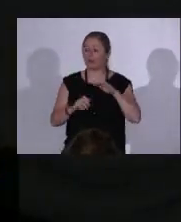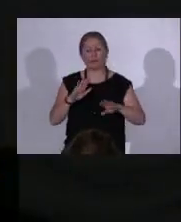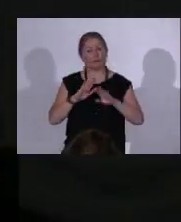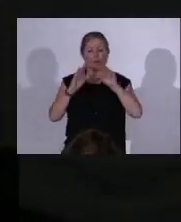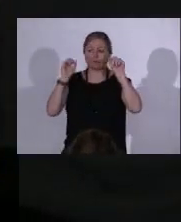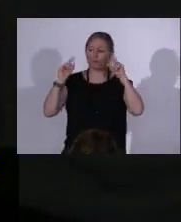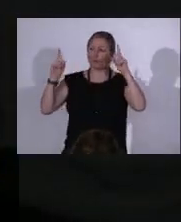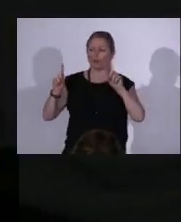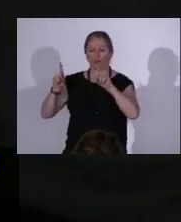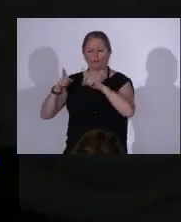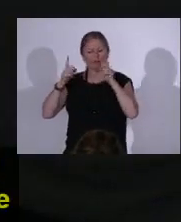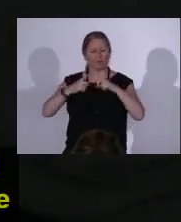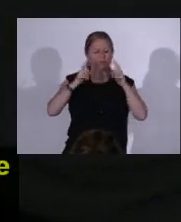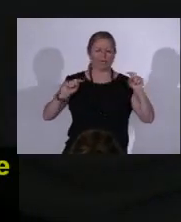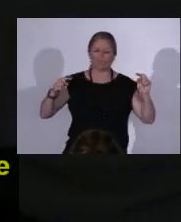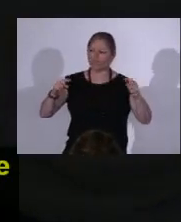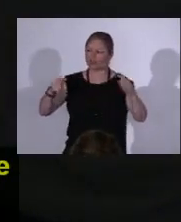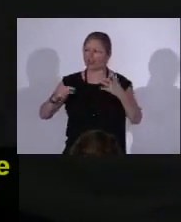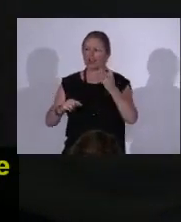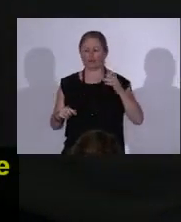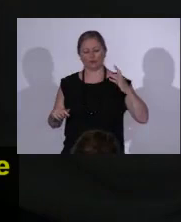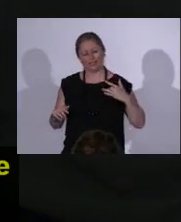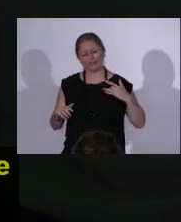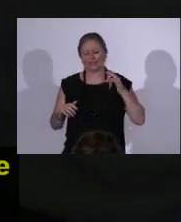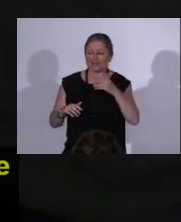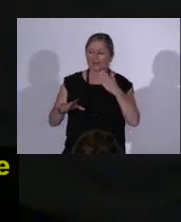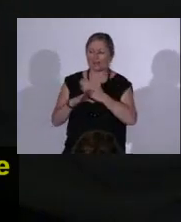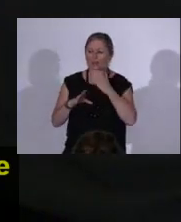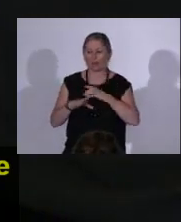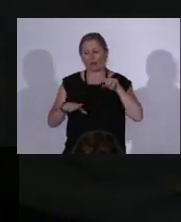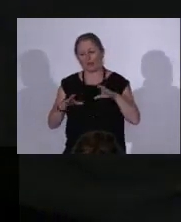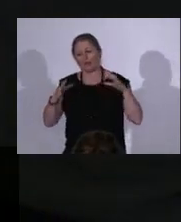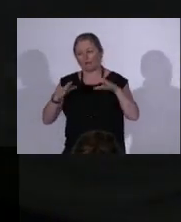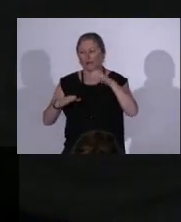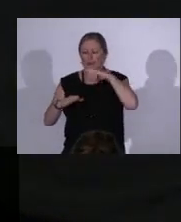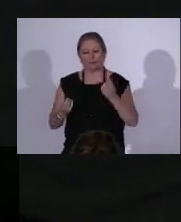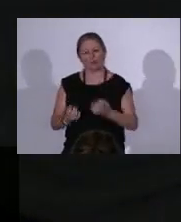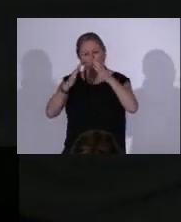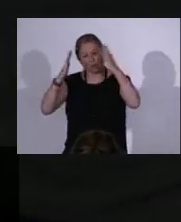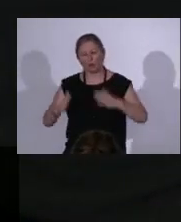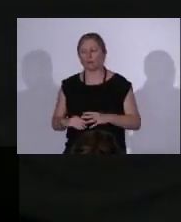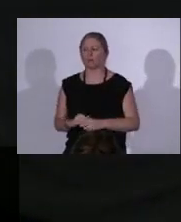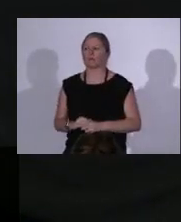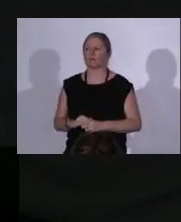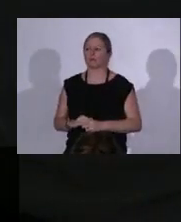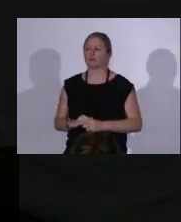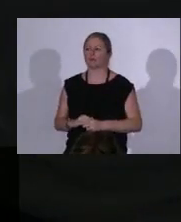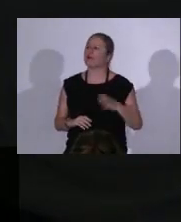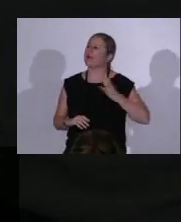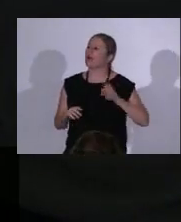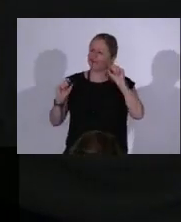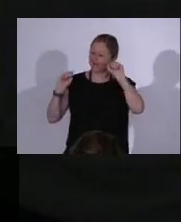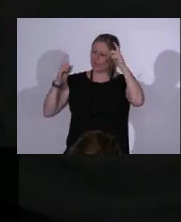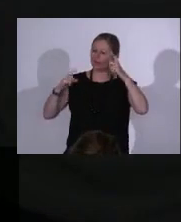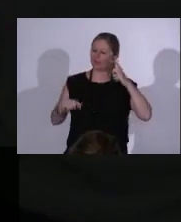the different challenges and sensitivities that we need in working with this population group. We also need to understand that for people who are